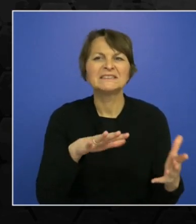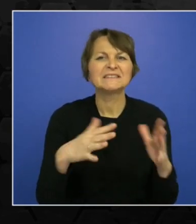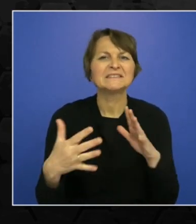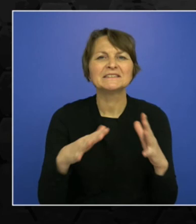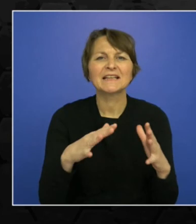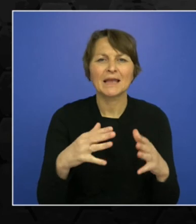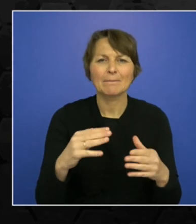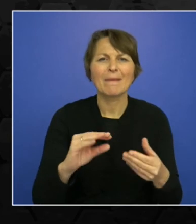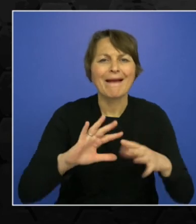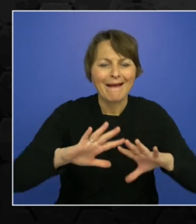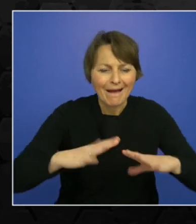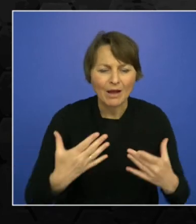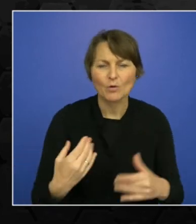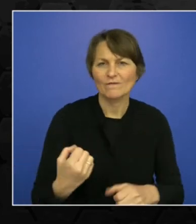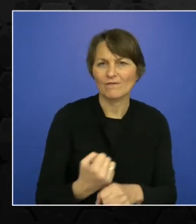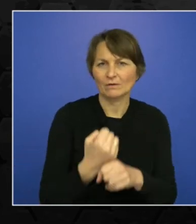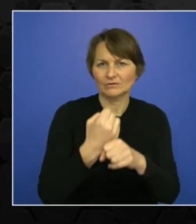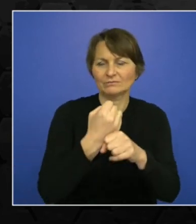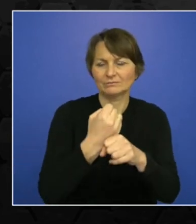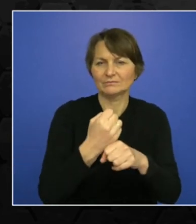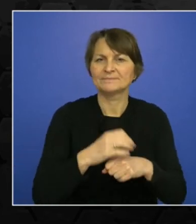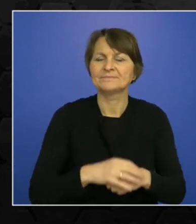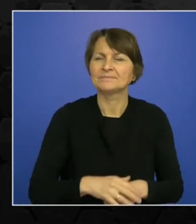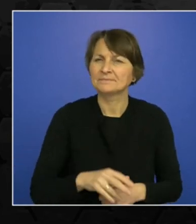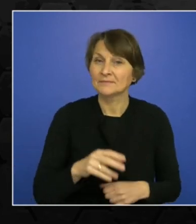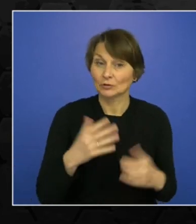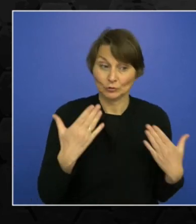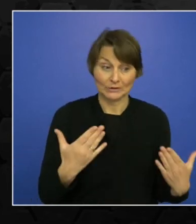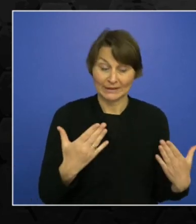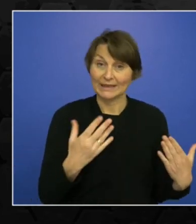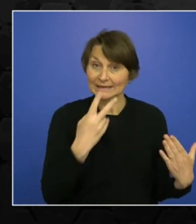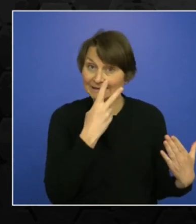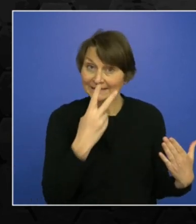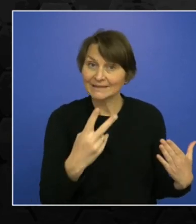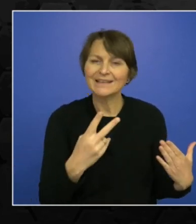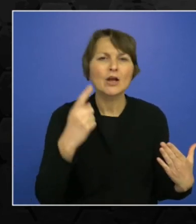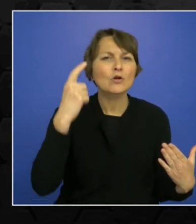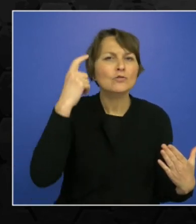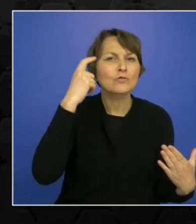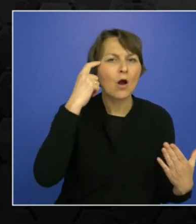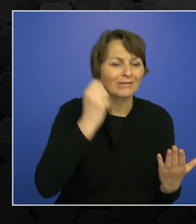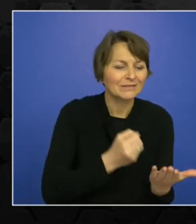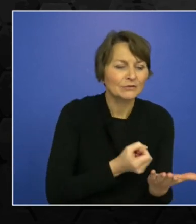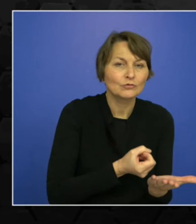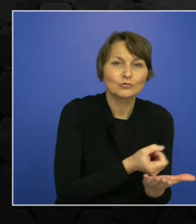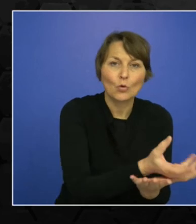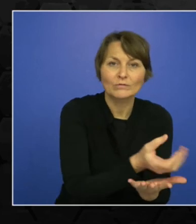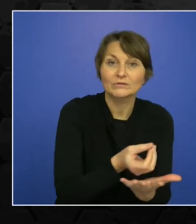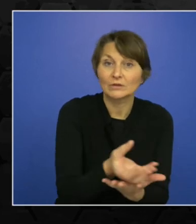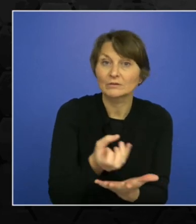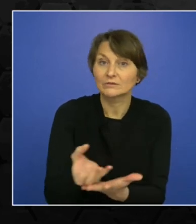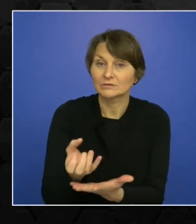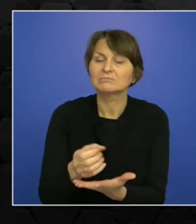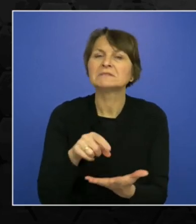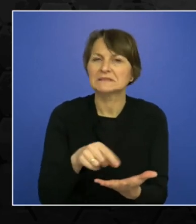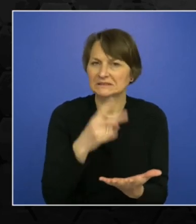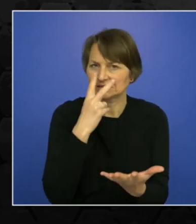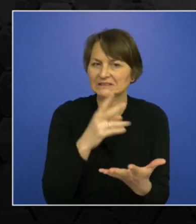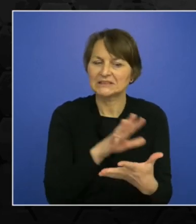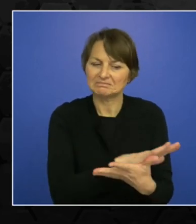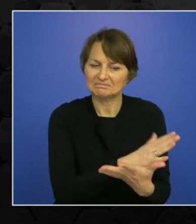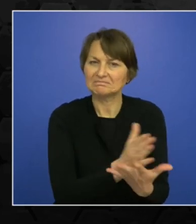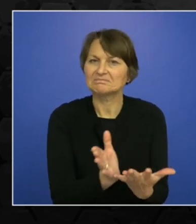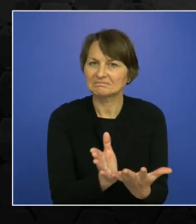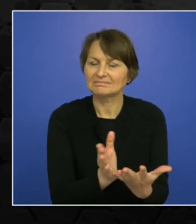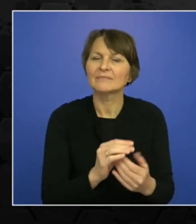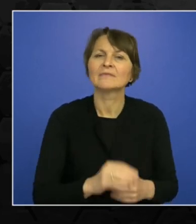functionality than we were seeing today on cognitive services. There is kind of a difference. AI Builder is more